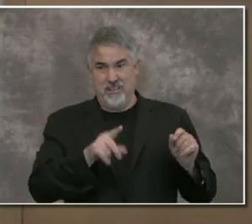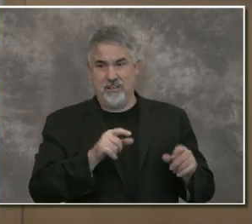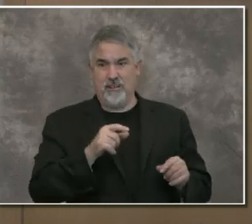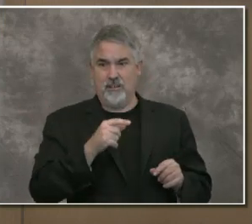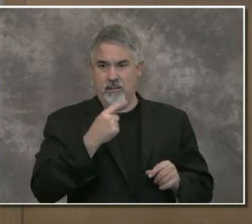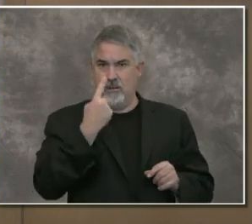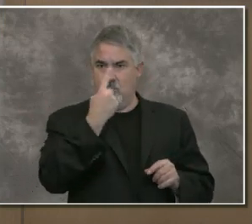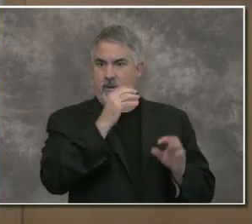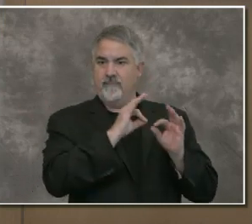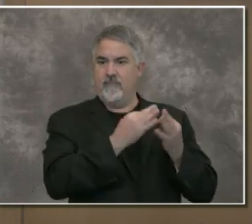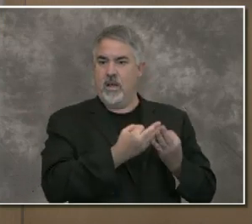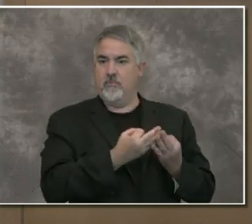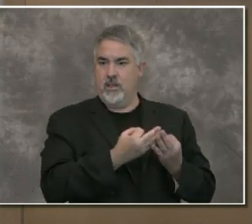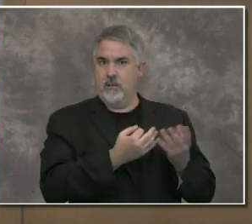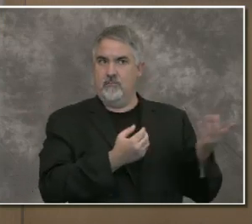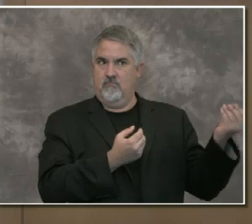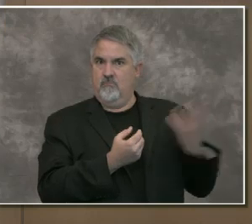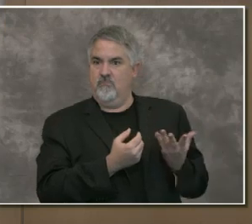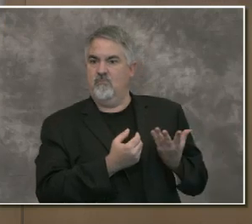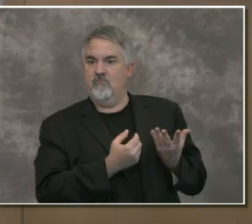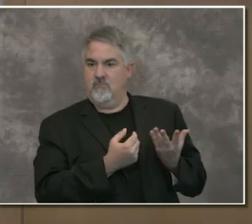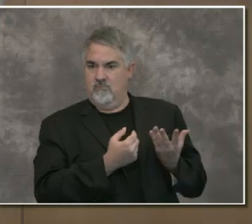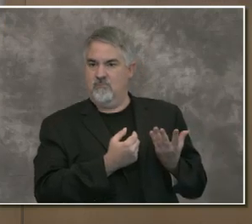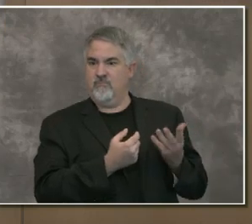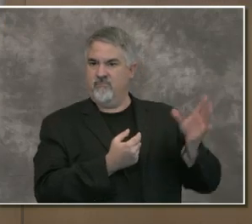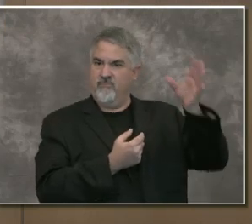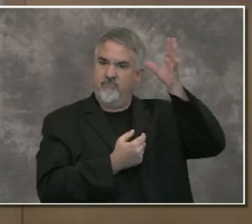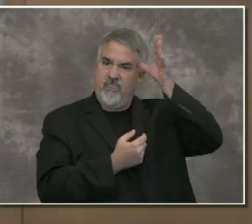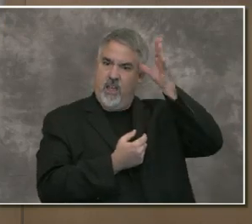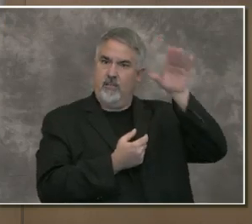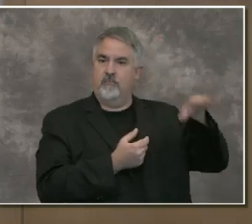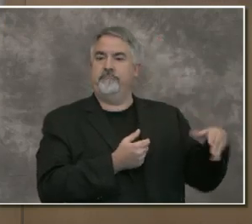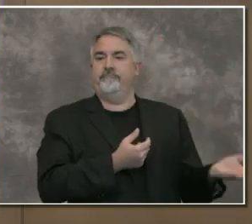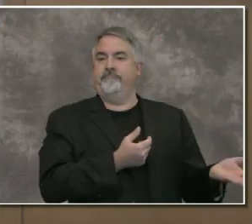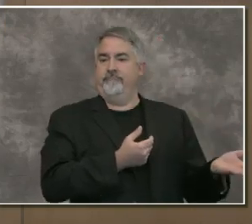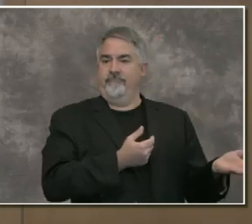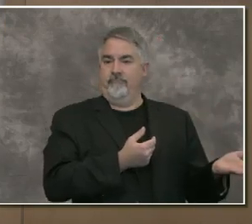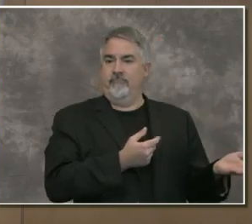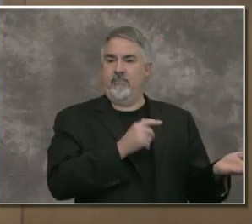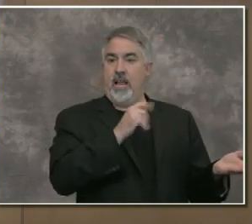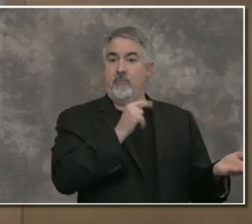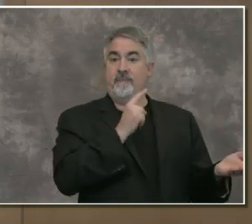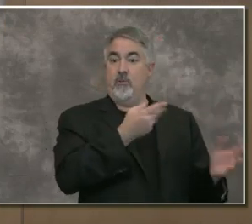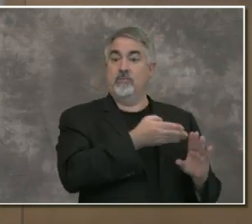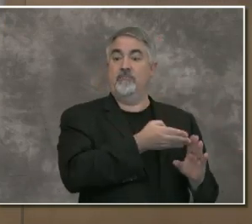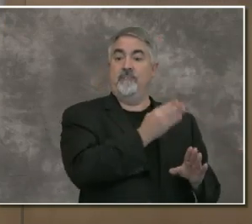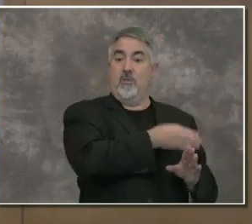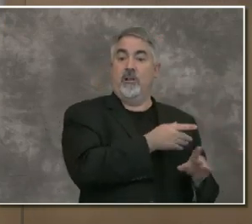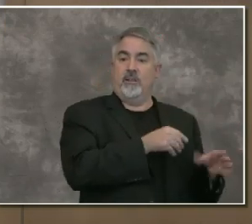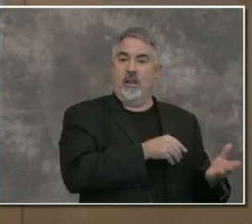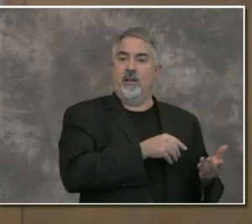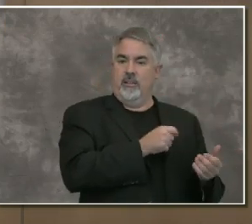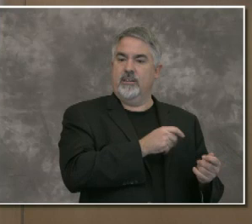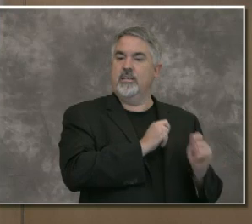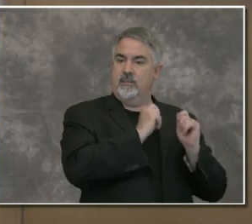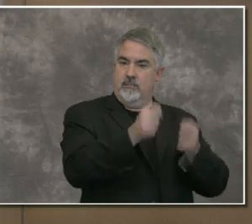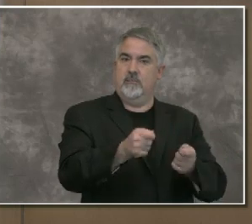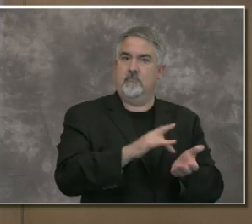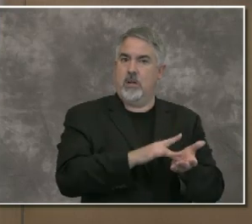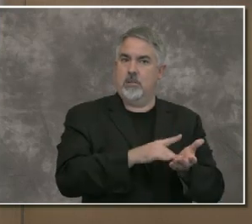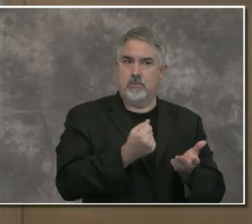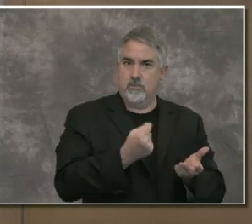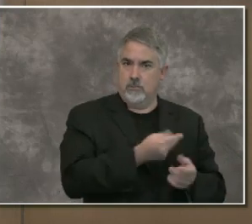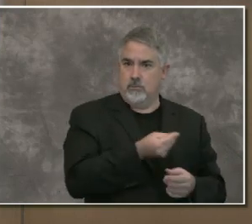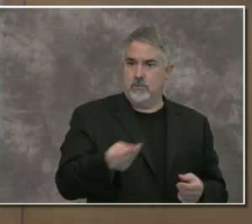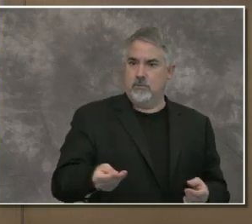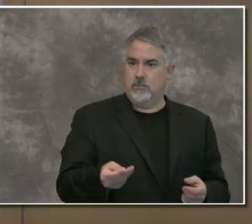was treated with it before dying on April 1st. Well, first, let me express condolences to the family